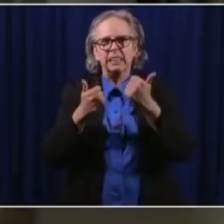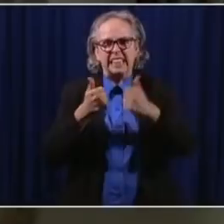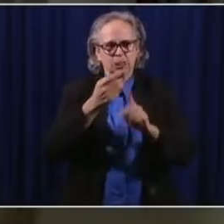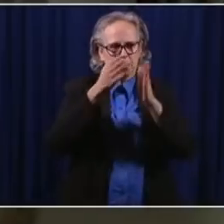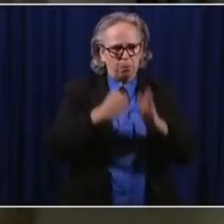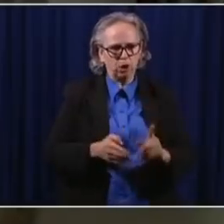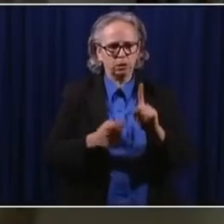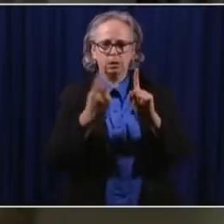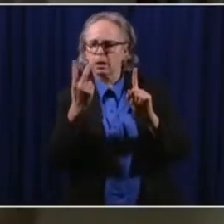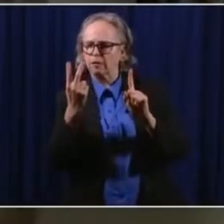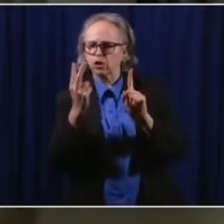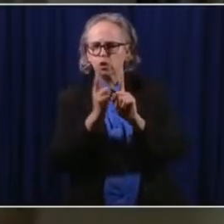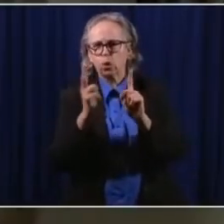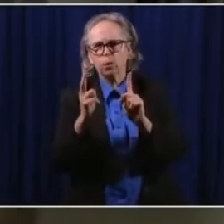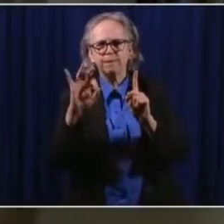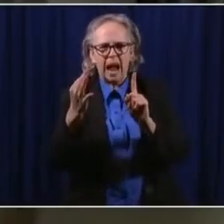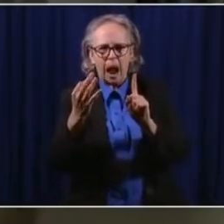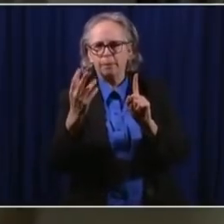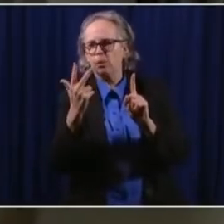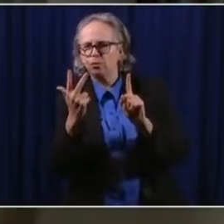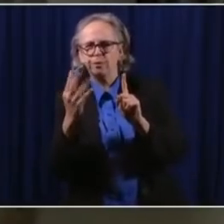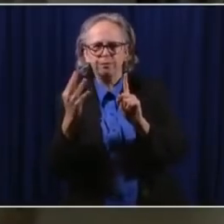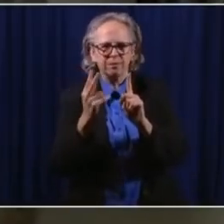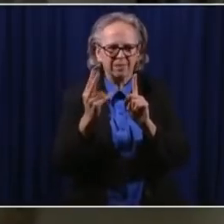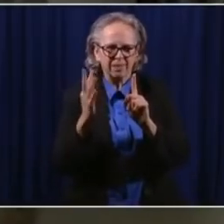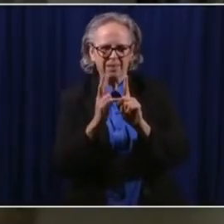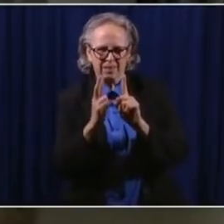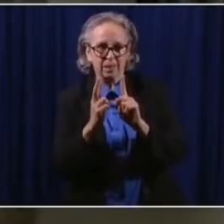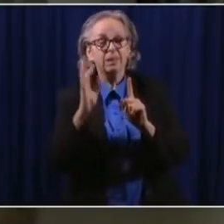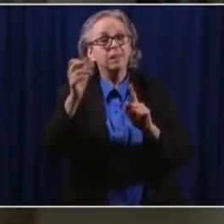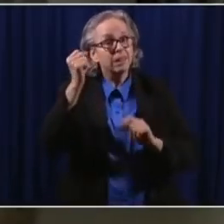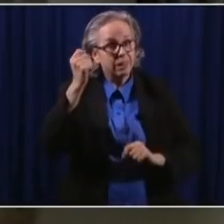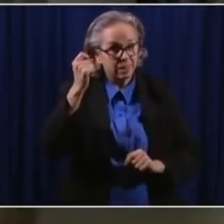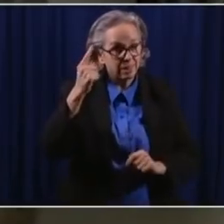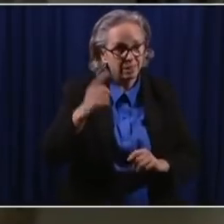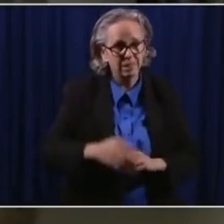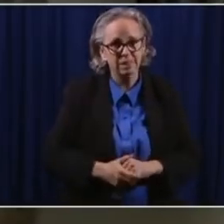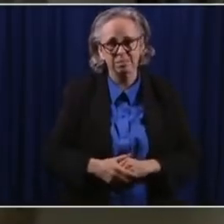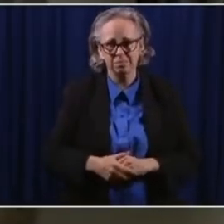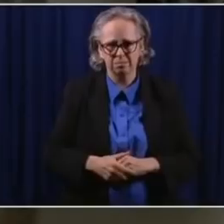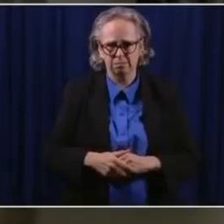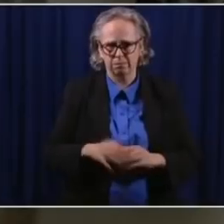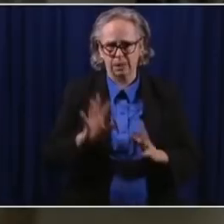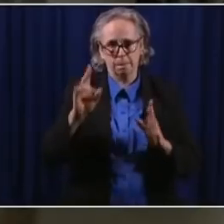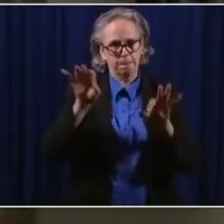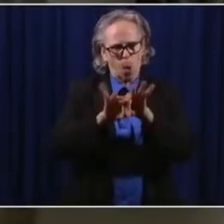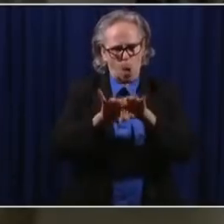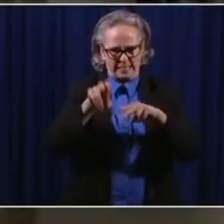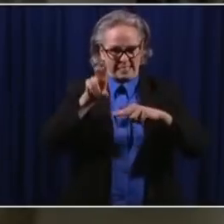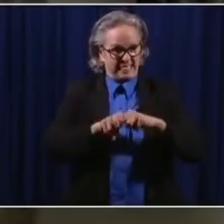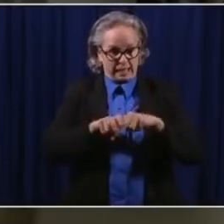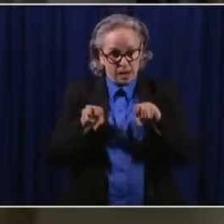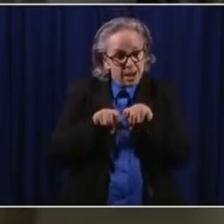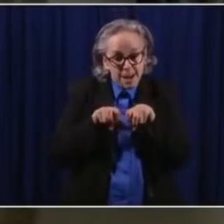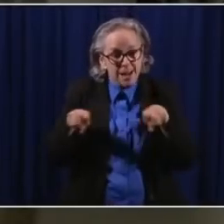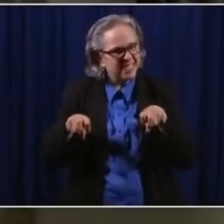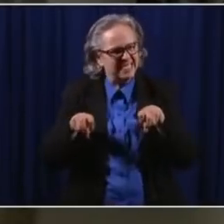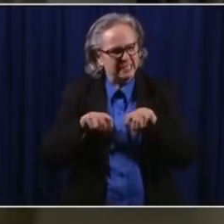to allow at least a 6 foot of social distancing between individuals who are seated.